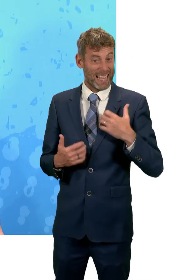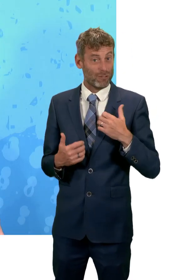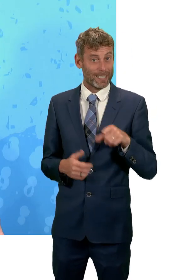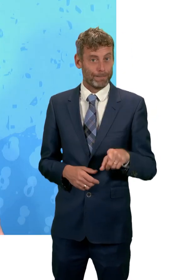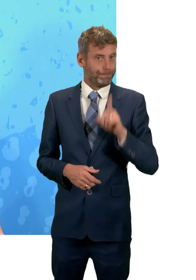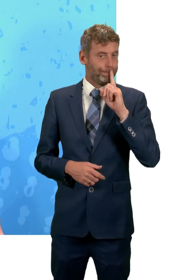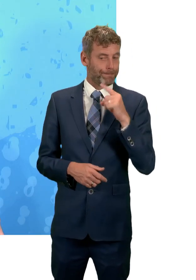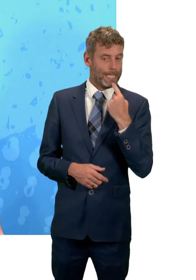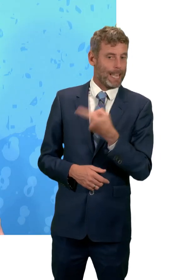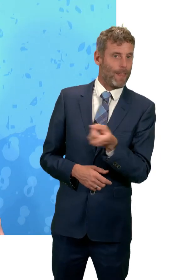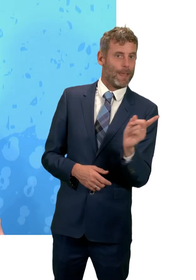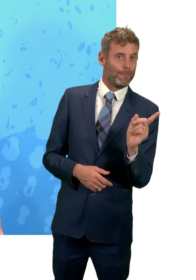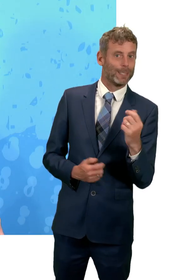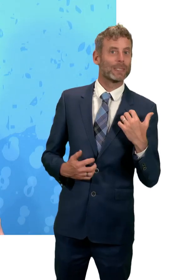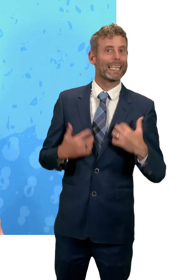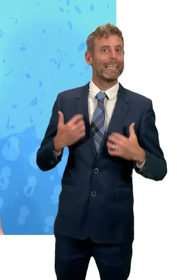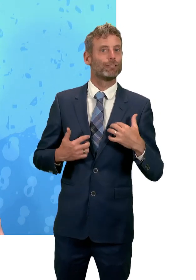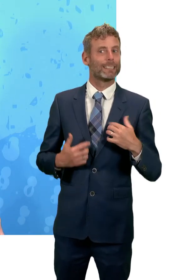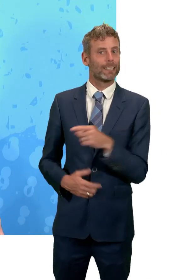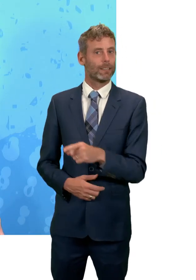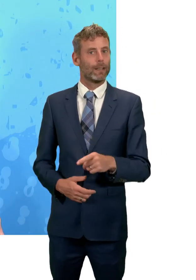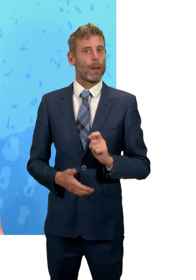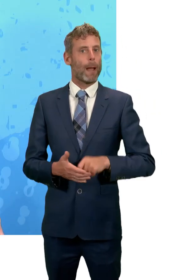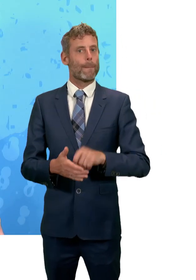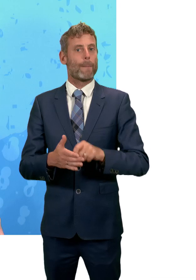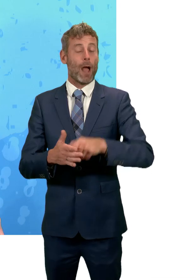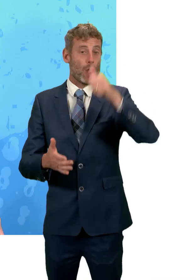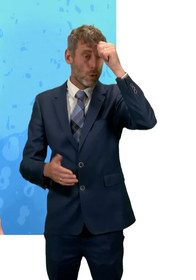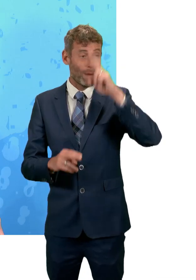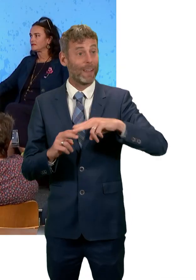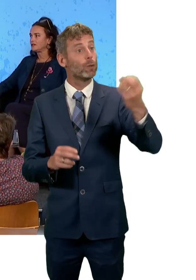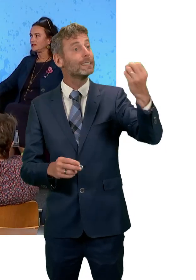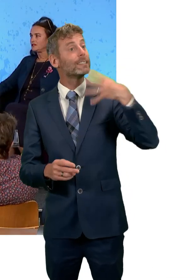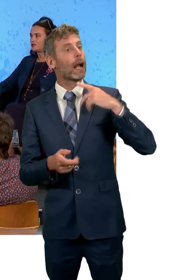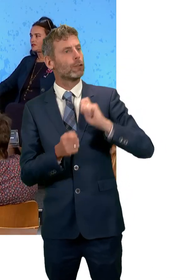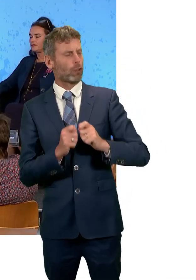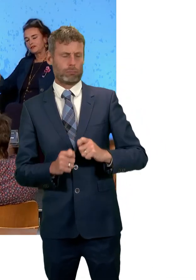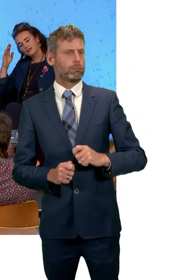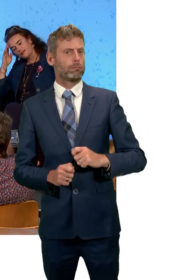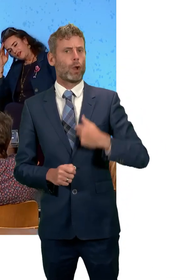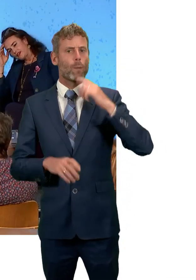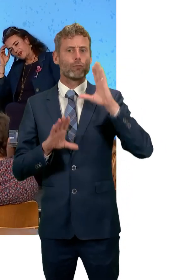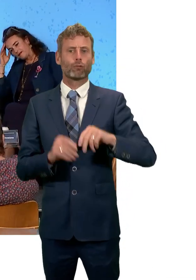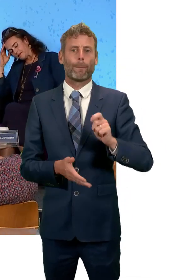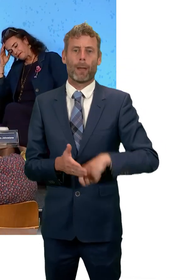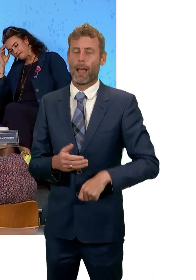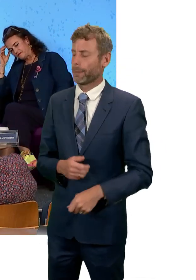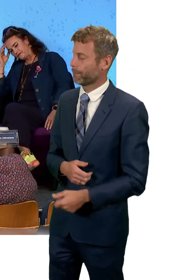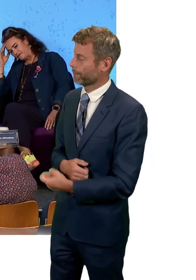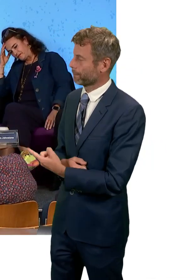that says everything about Scotland, I think. Interesting. Alex, what do you think? And then I'll come to Stuart. I think